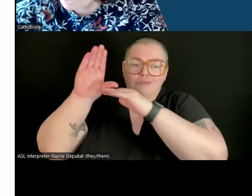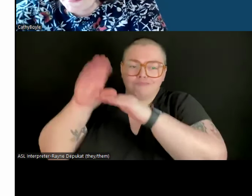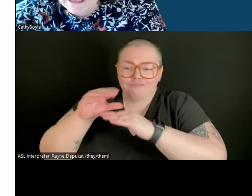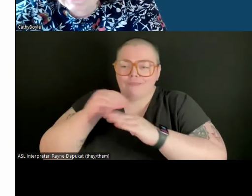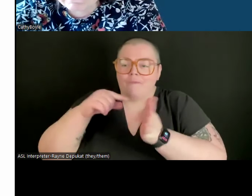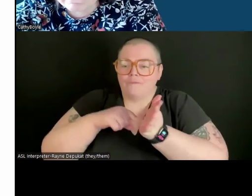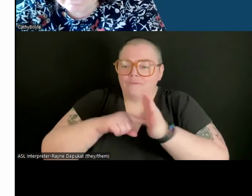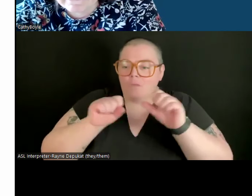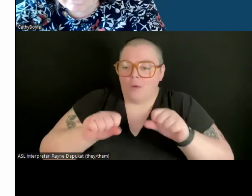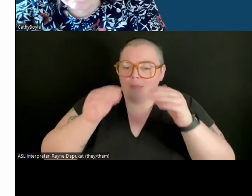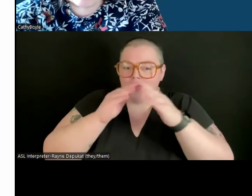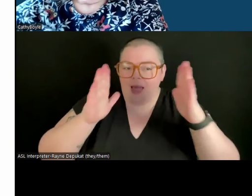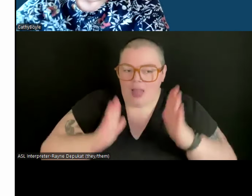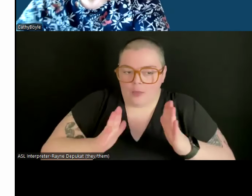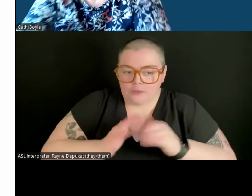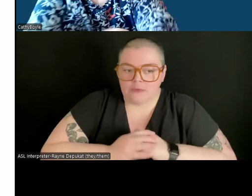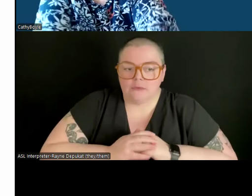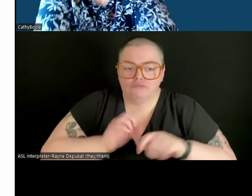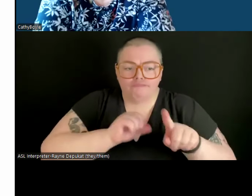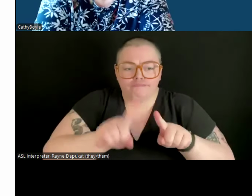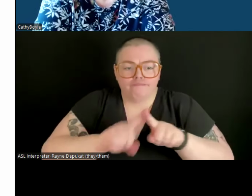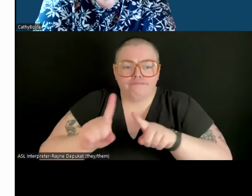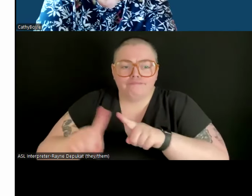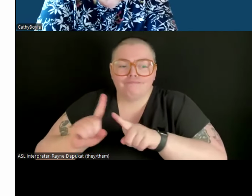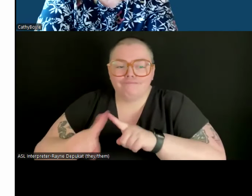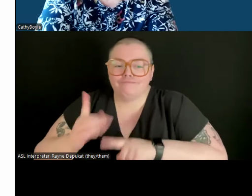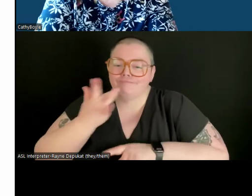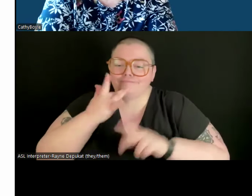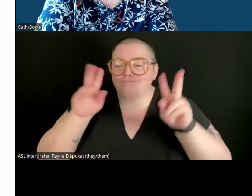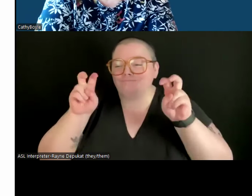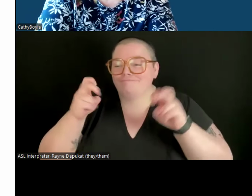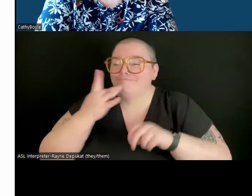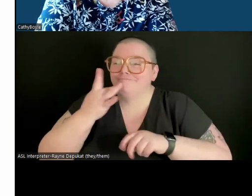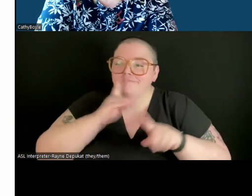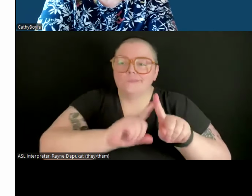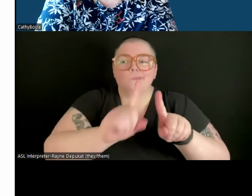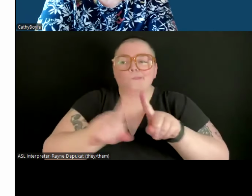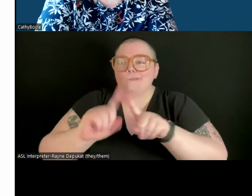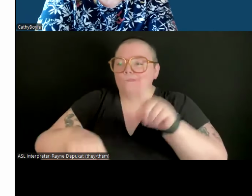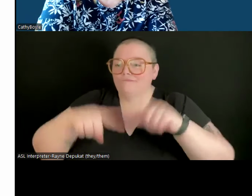Subsidized and affordable housing comes in different flavors.